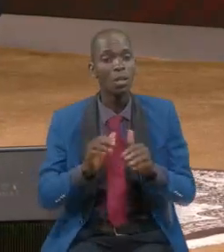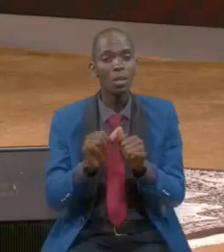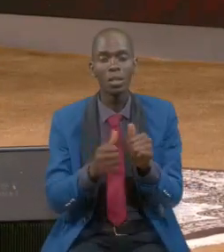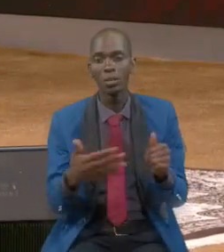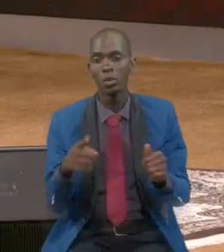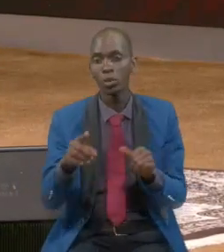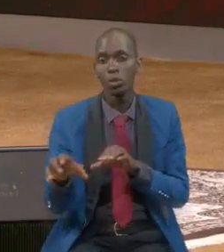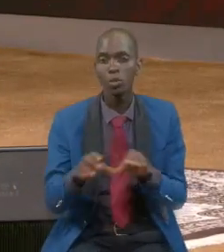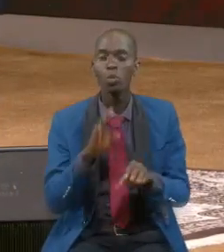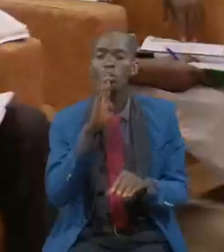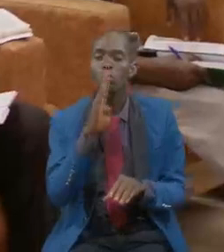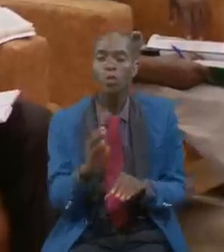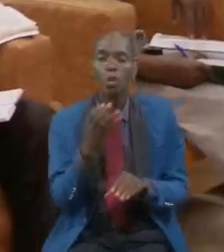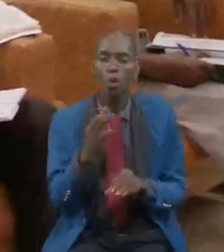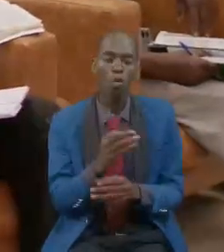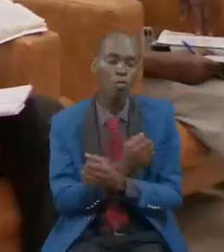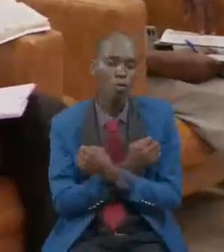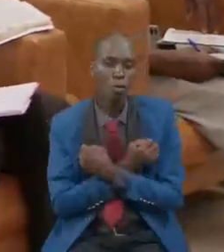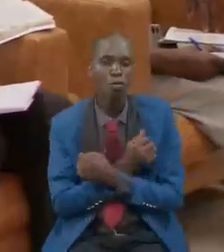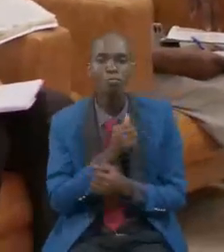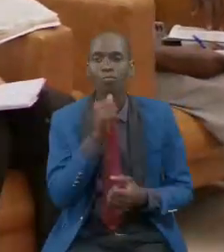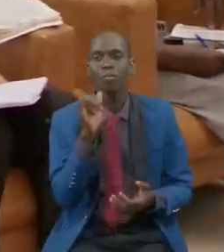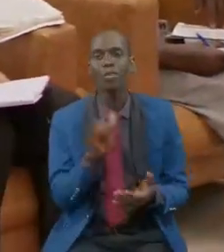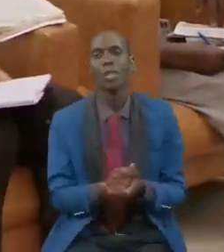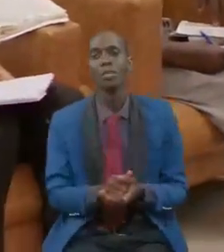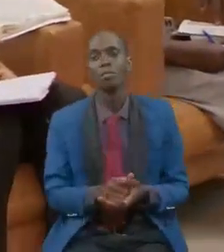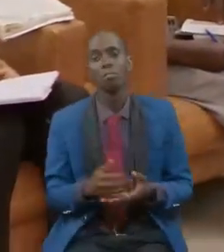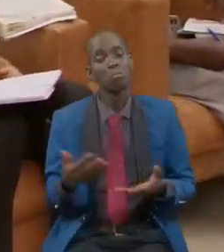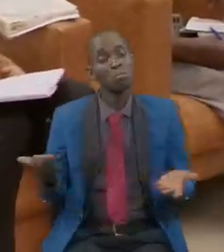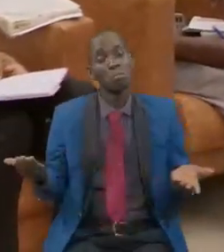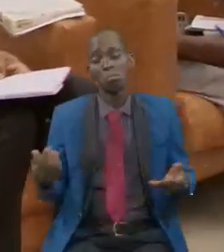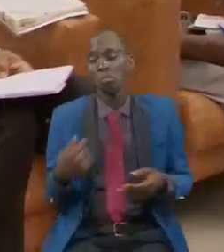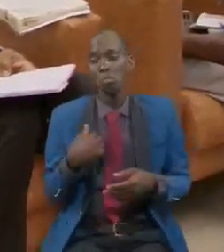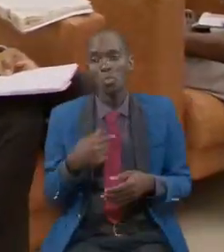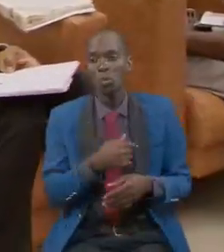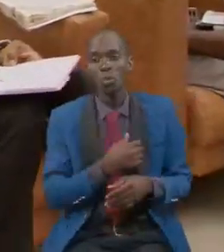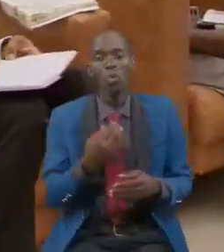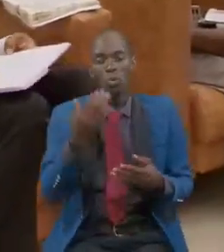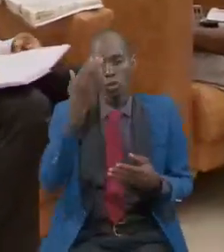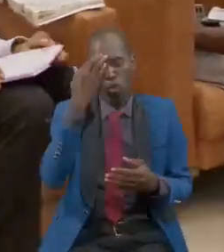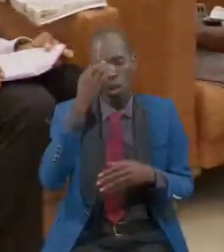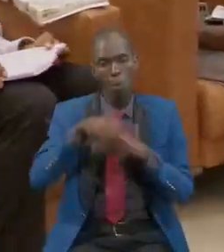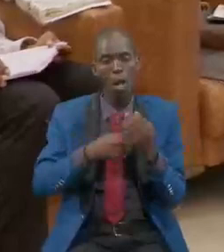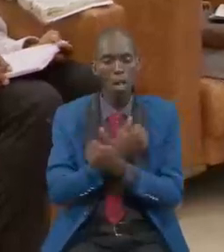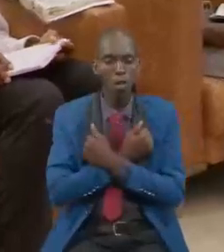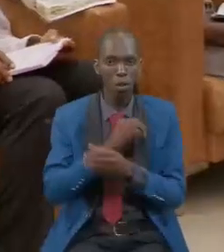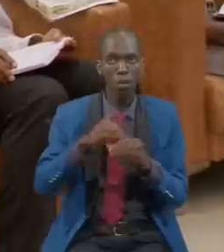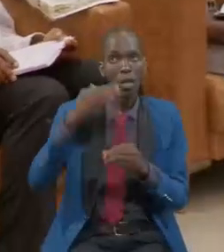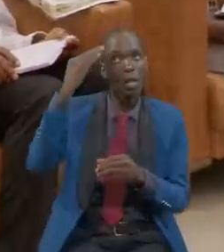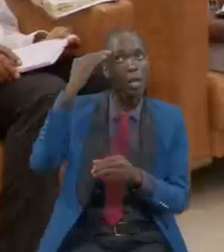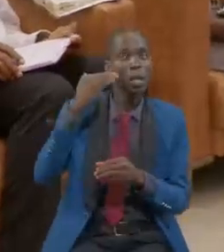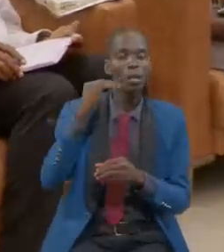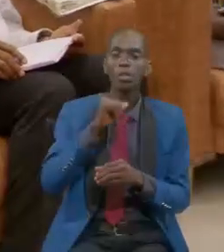be of love not that you know we just have it in the head and then it's not in there